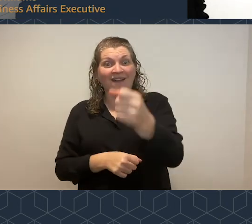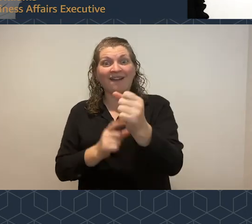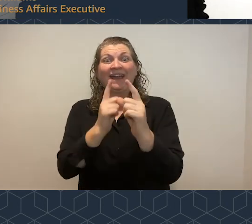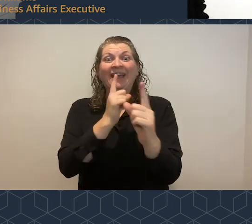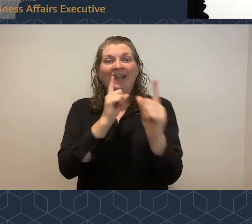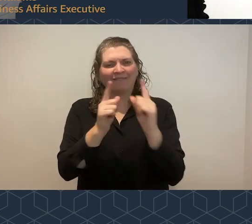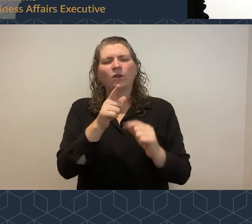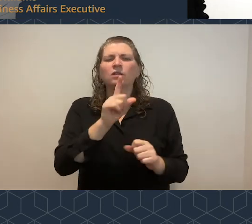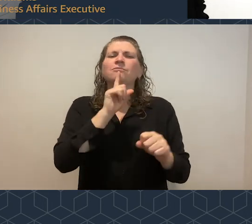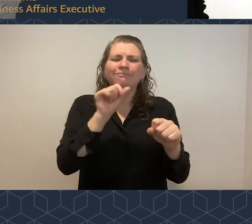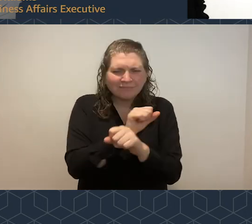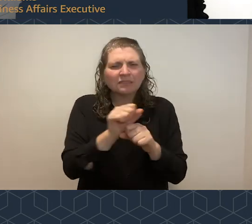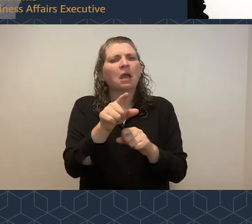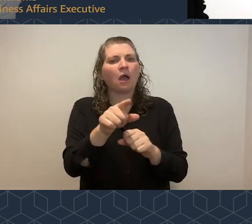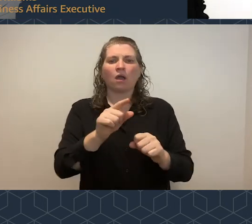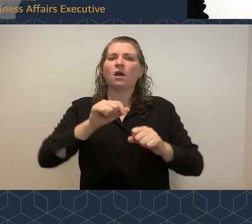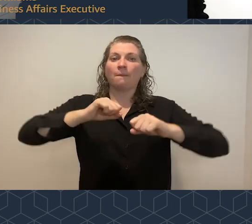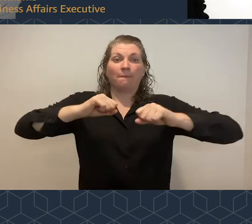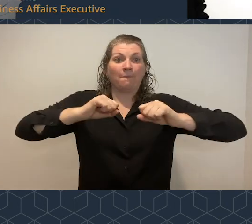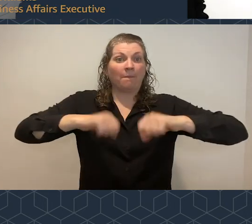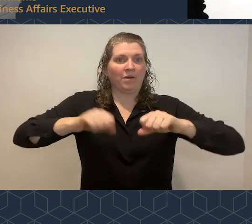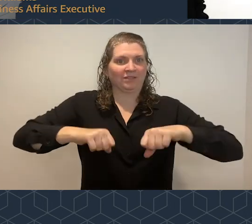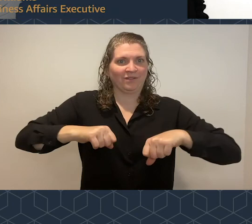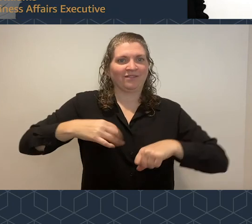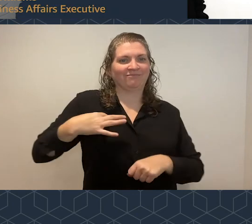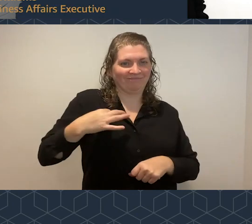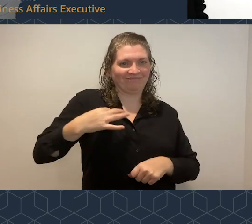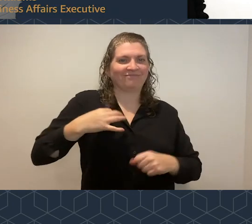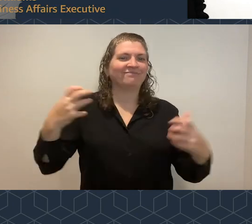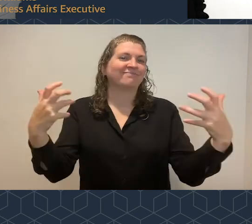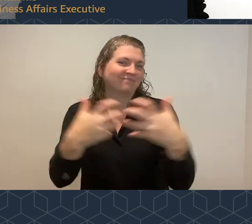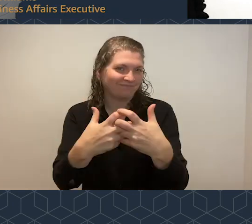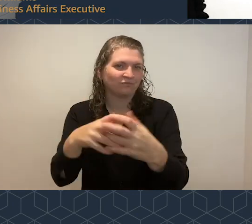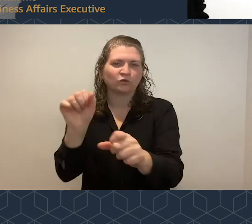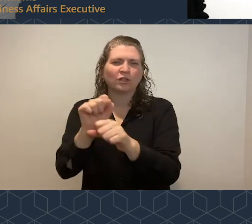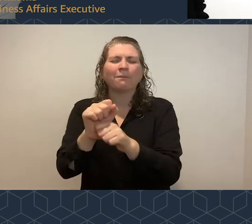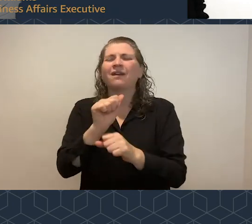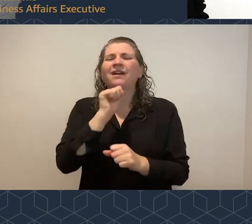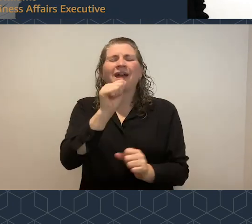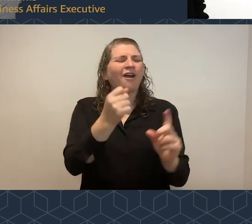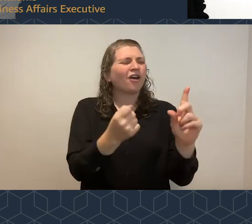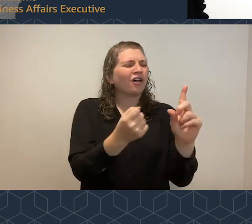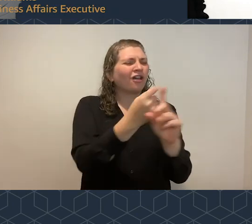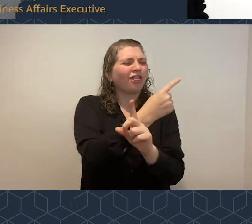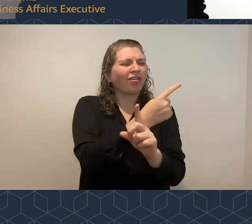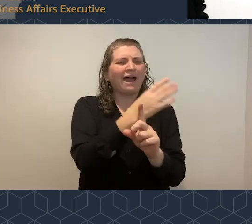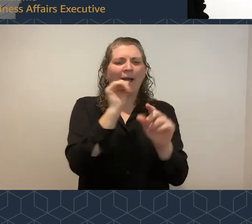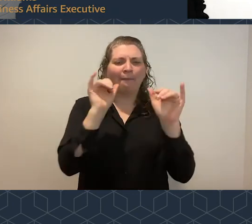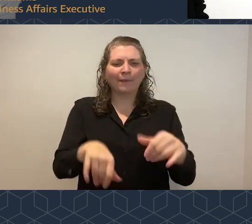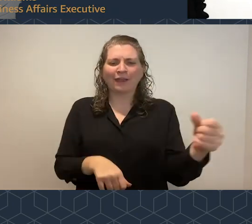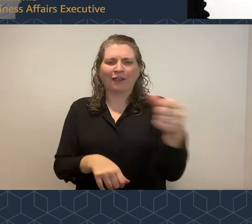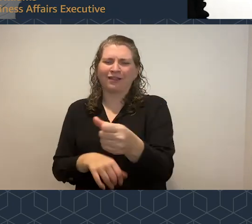candidates forget that. Like, it's not a trick. We want you to get this interview, especially the talent acquisition people. We